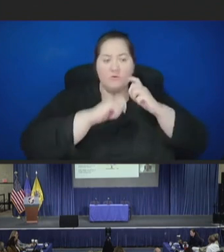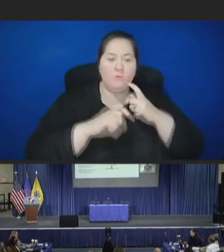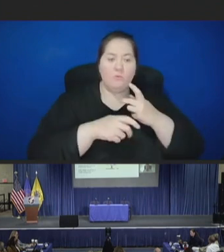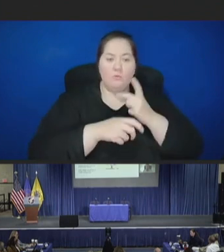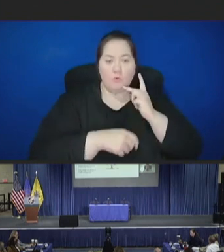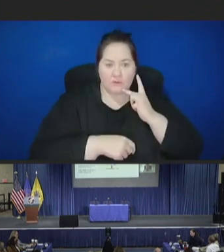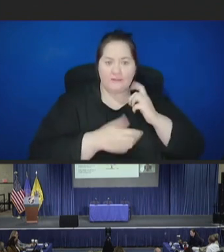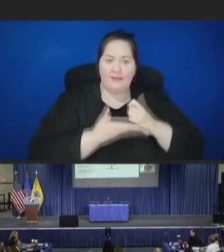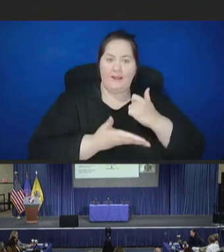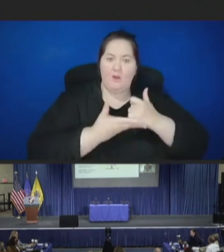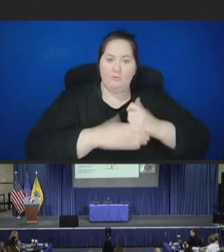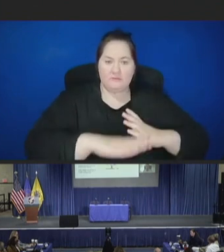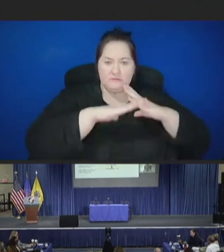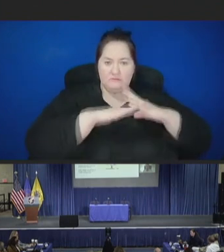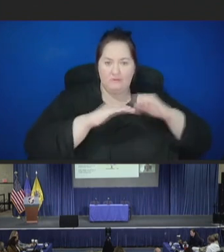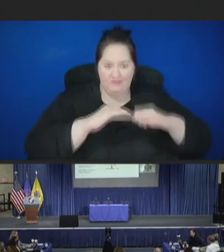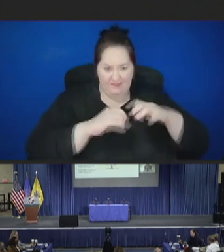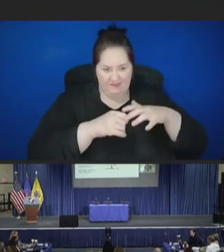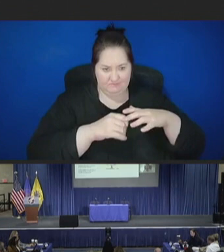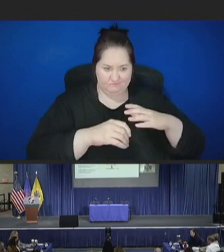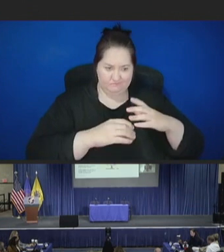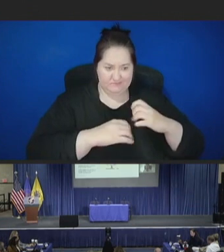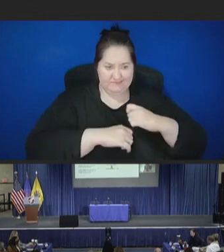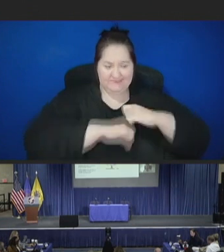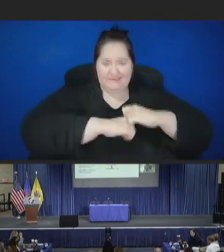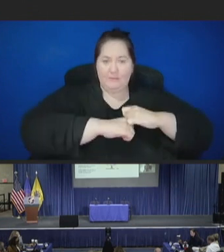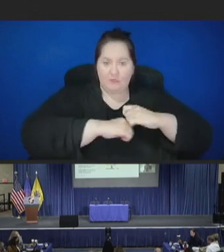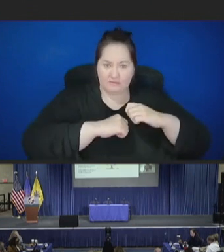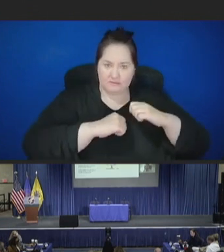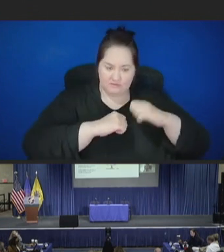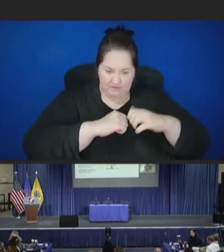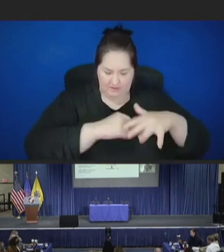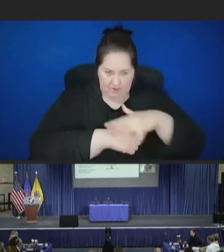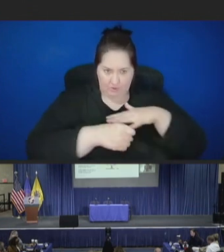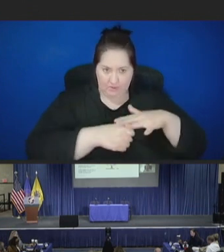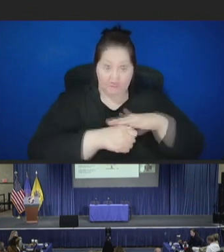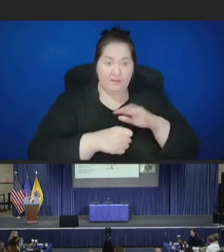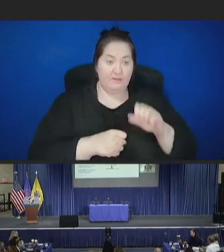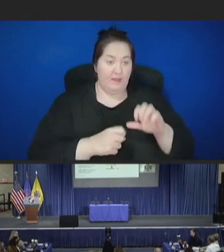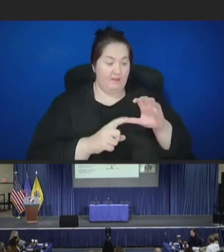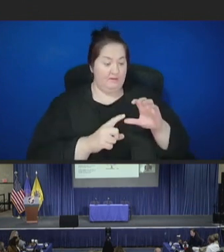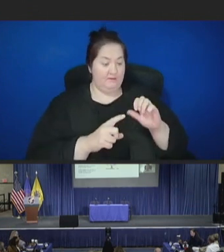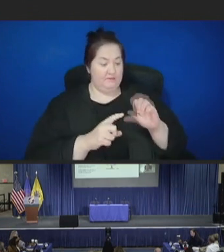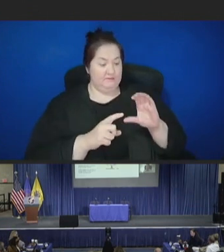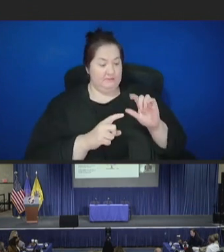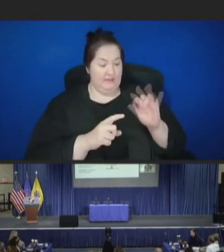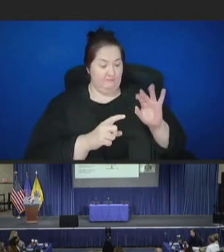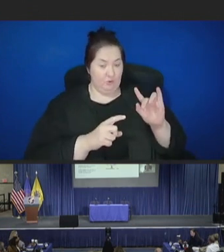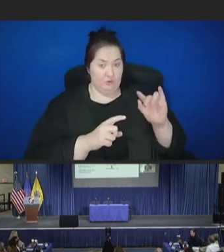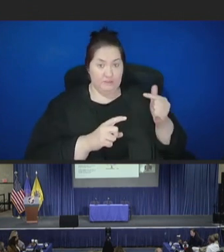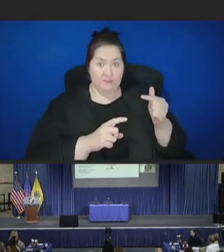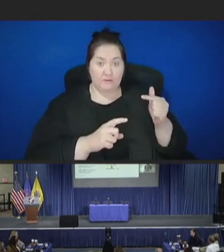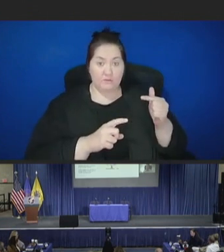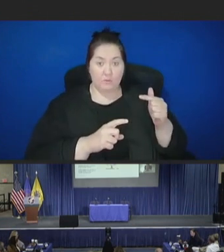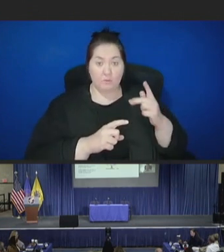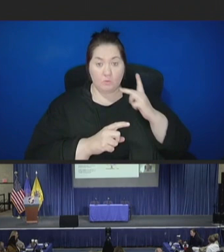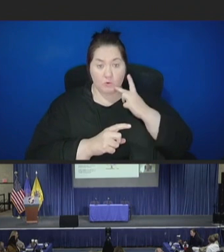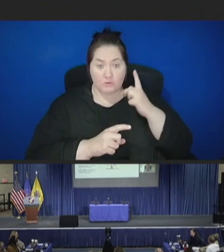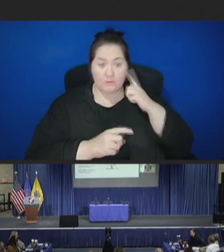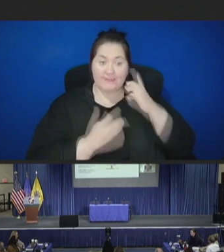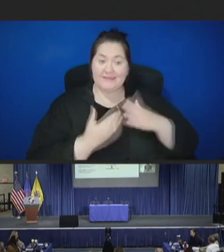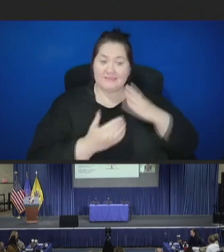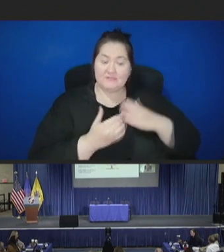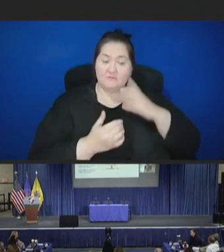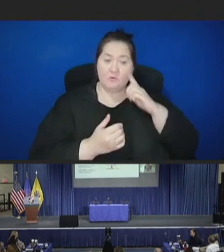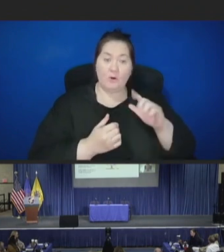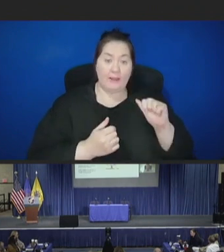the antibody-bound conformation. And now the scaffold protein, this is going to be much easier for the antibodies to